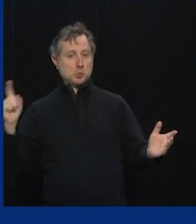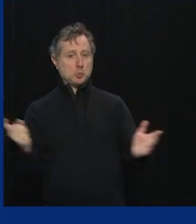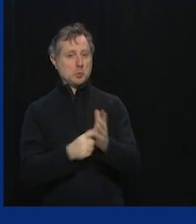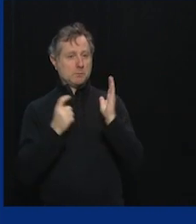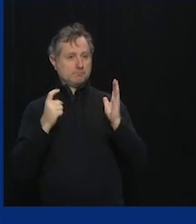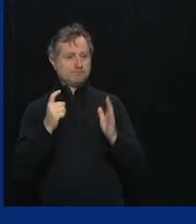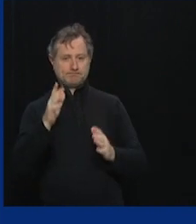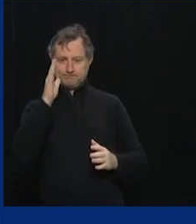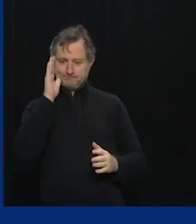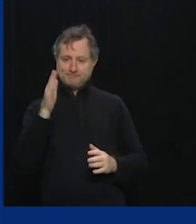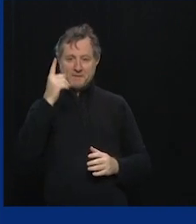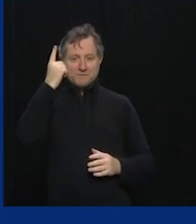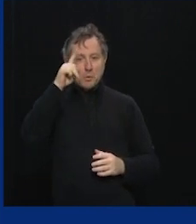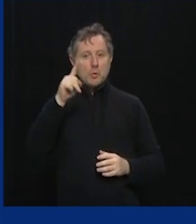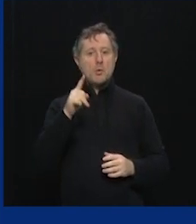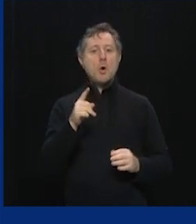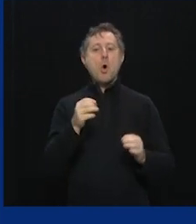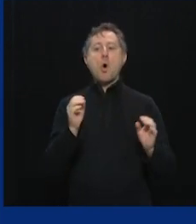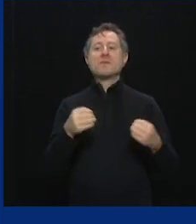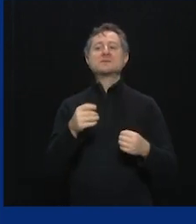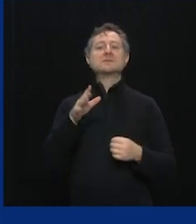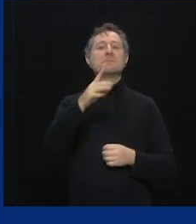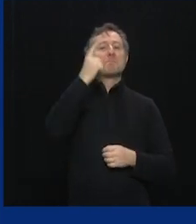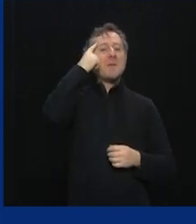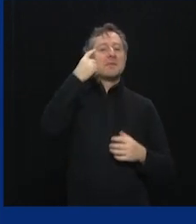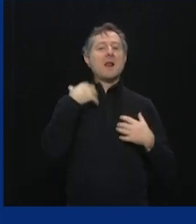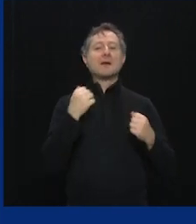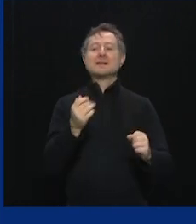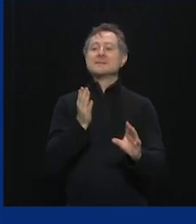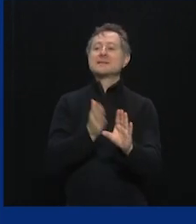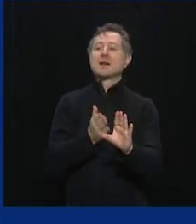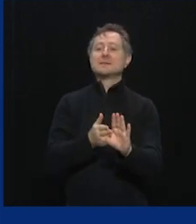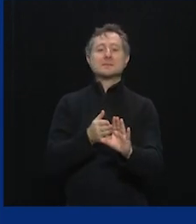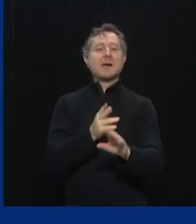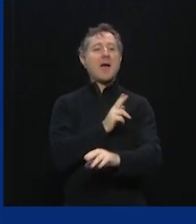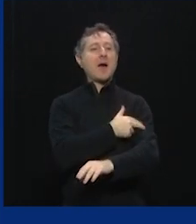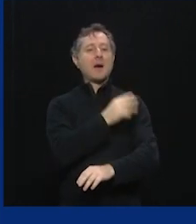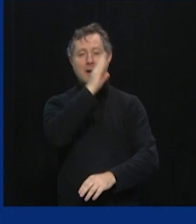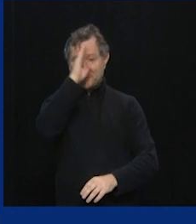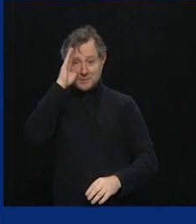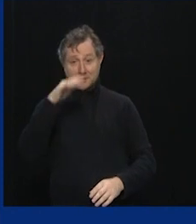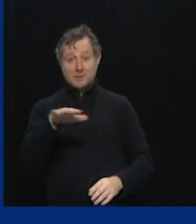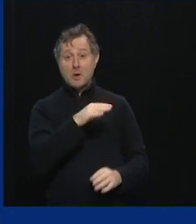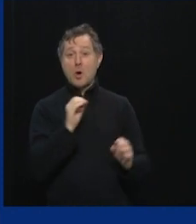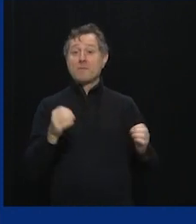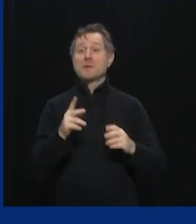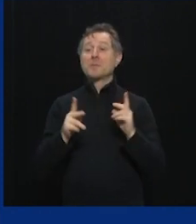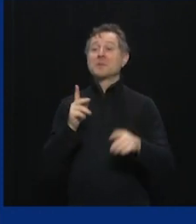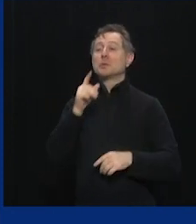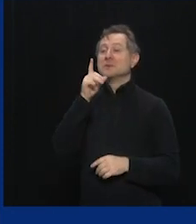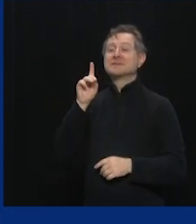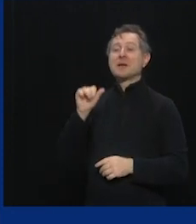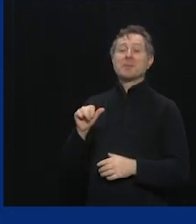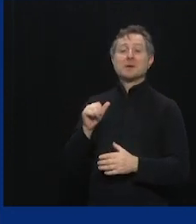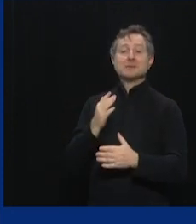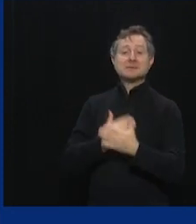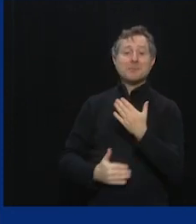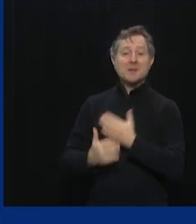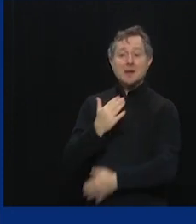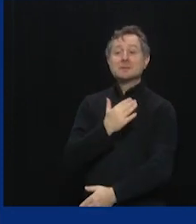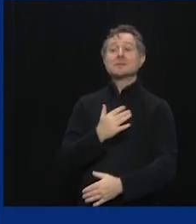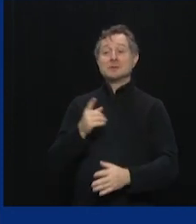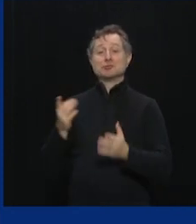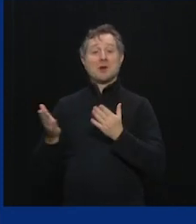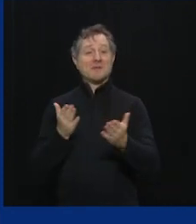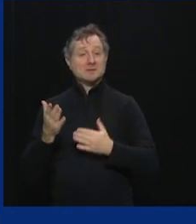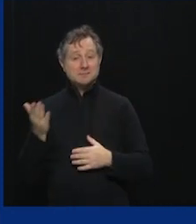for Office of Mental Health Psychiatric Hospitals, Office of People with Disabilities Certified Specialty